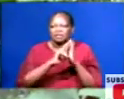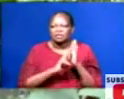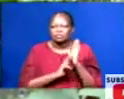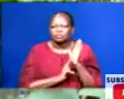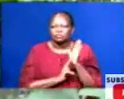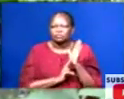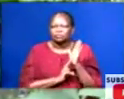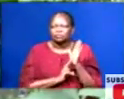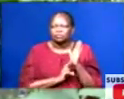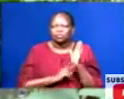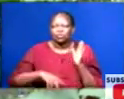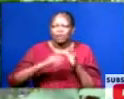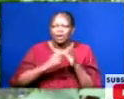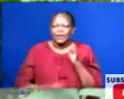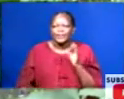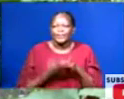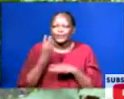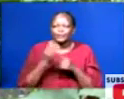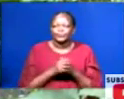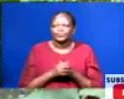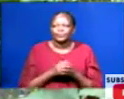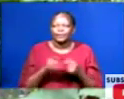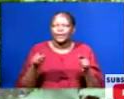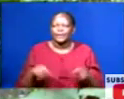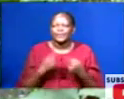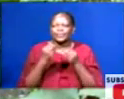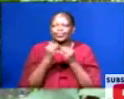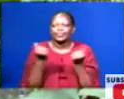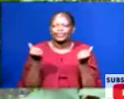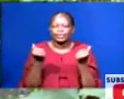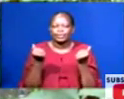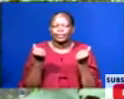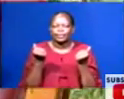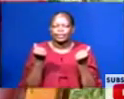we established a dispute resolving